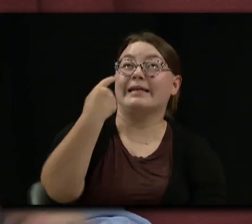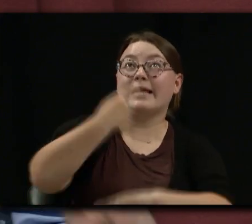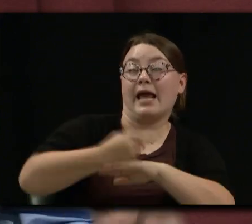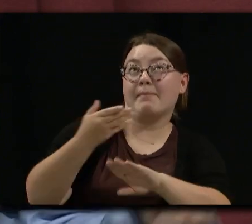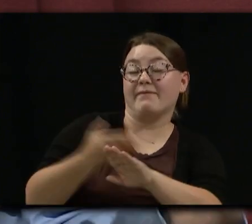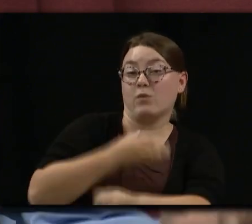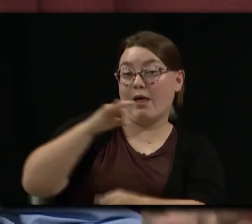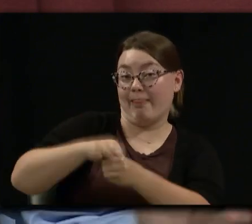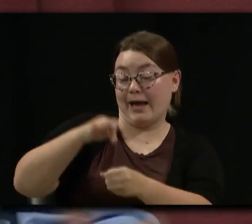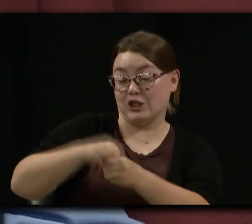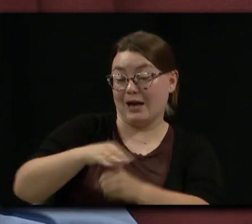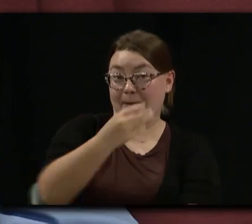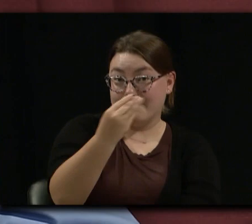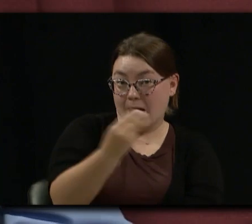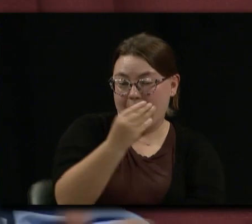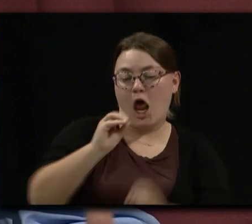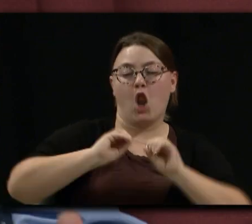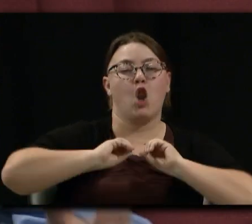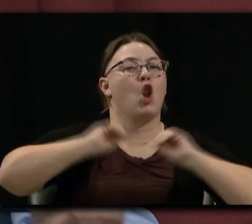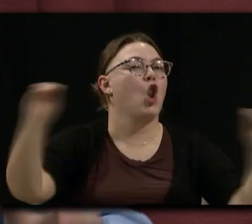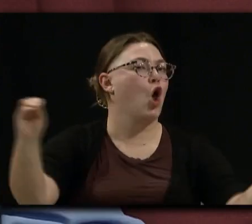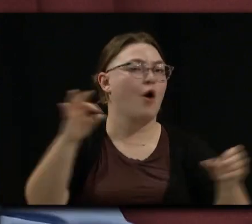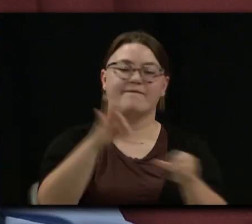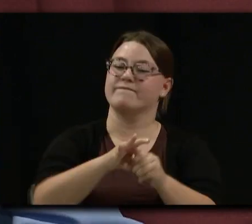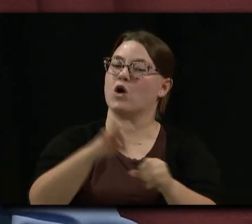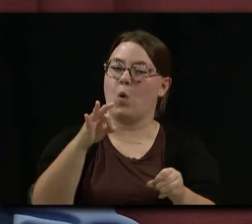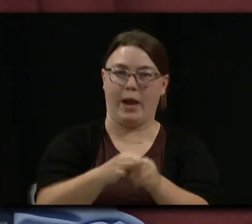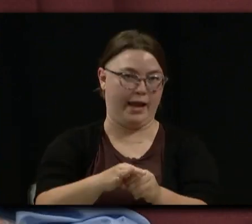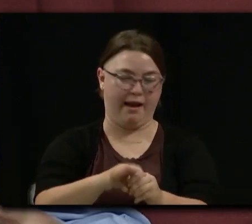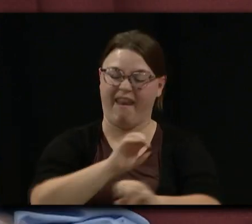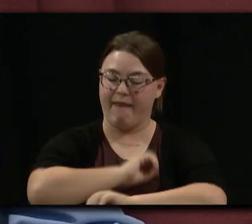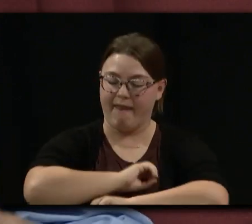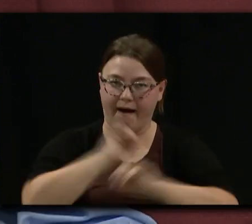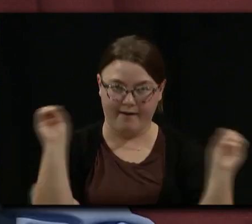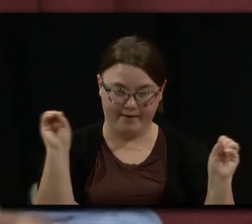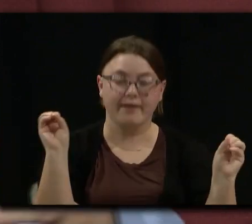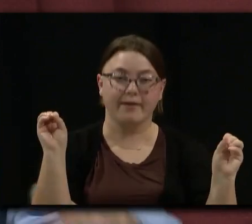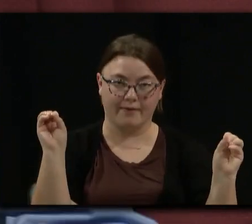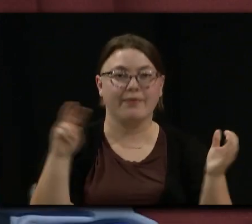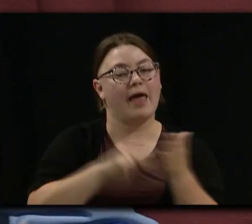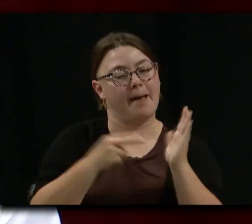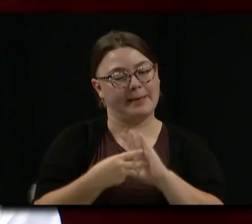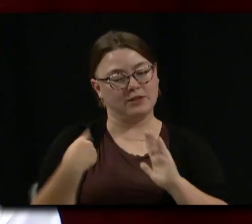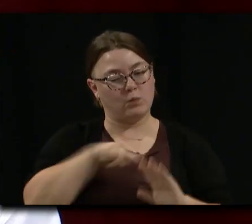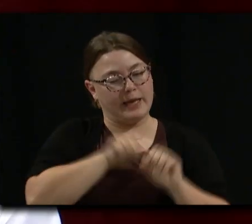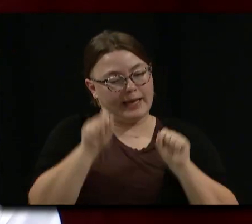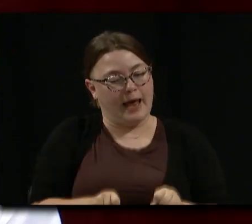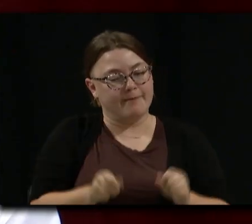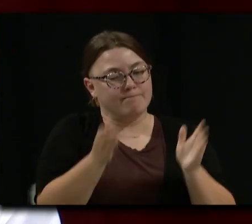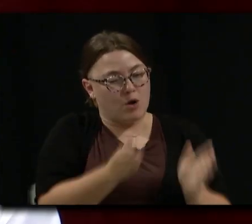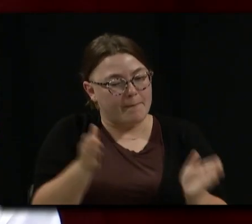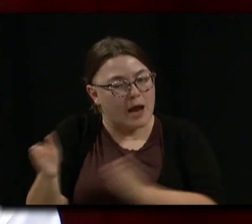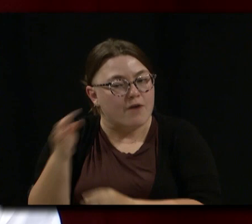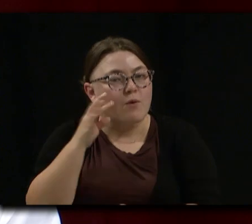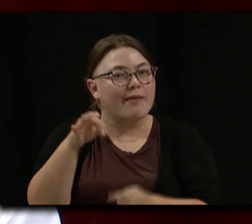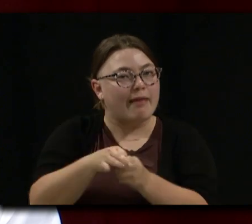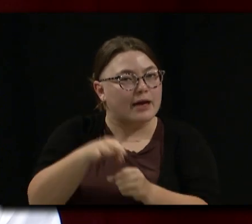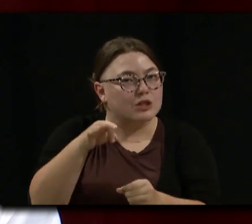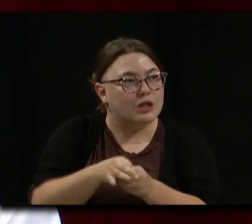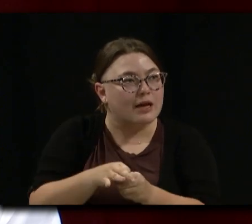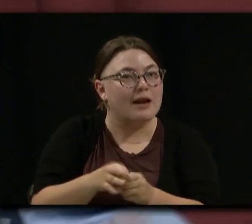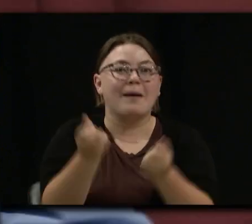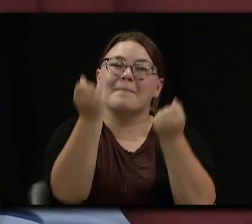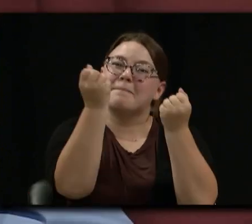voting anywhere in the county or in the state on that Monday. That's us to prepare for Tuesday's election. We did have a number